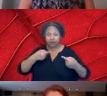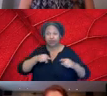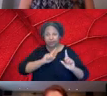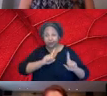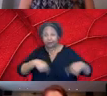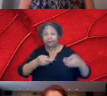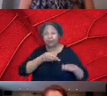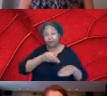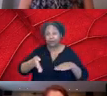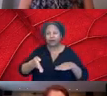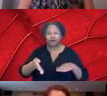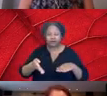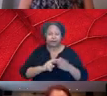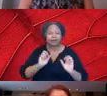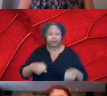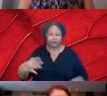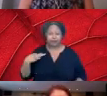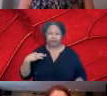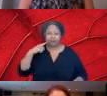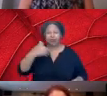be eligible for this award.